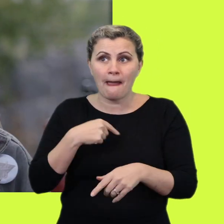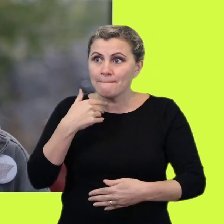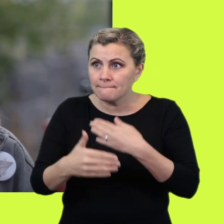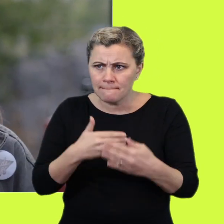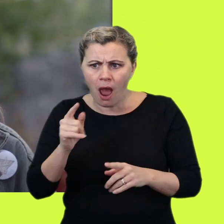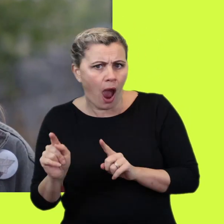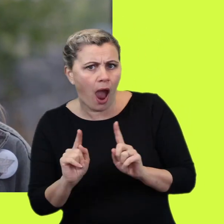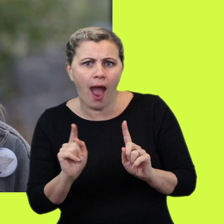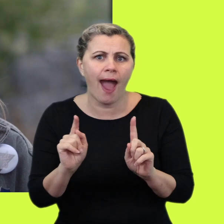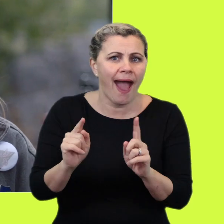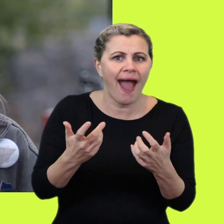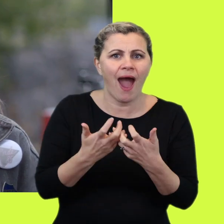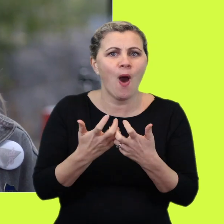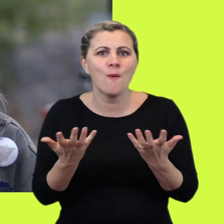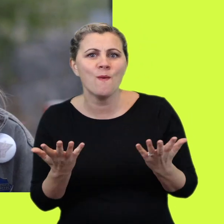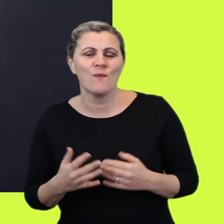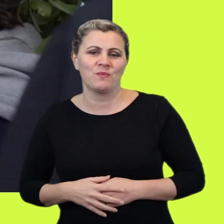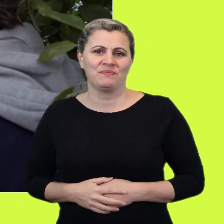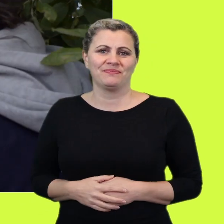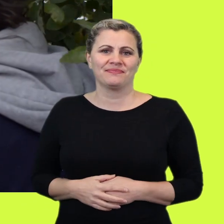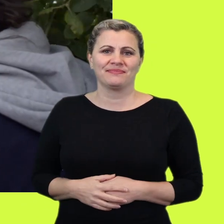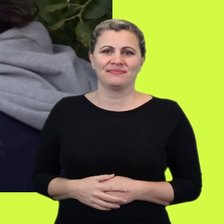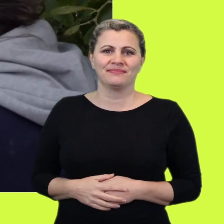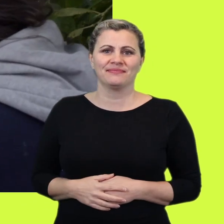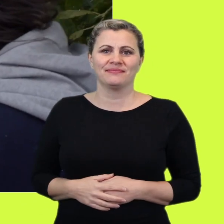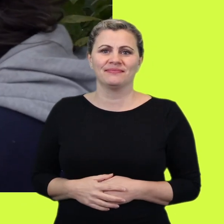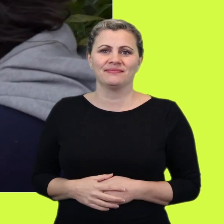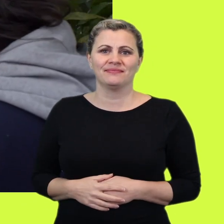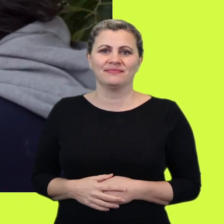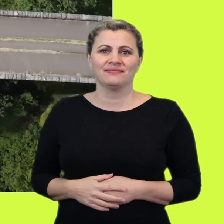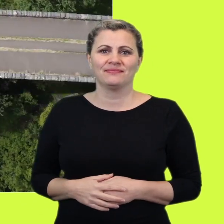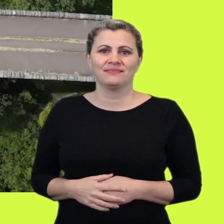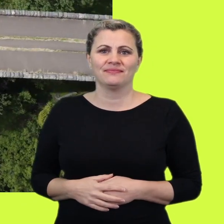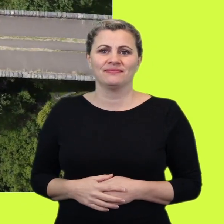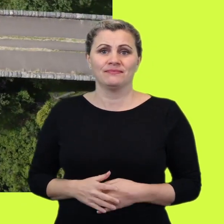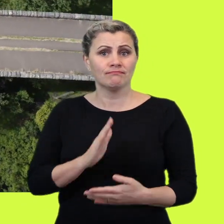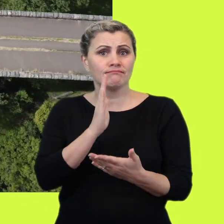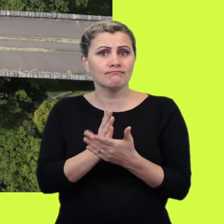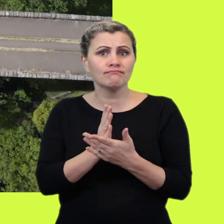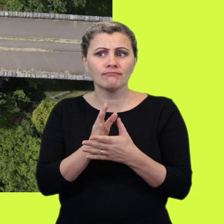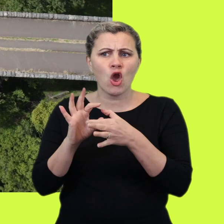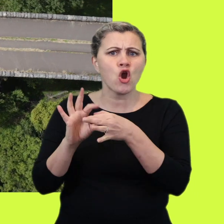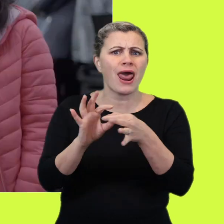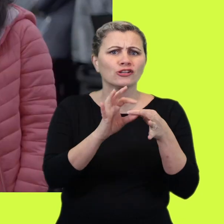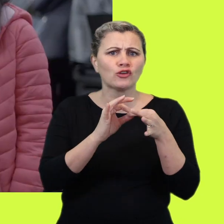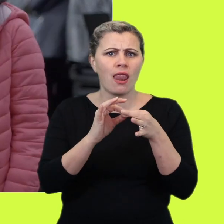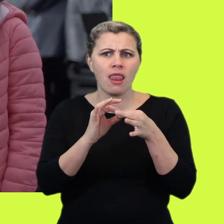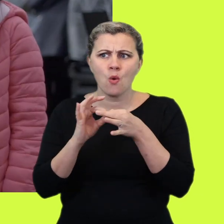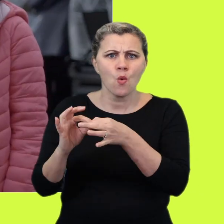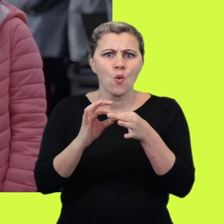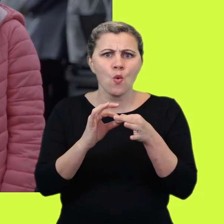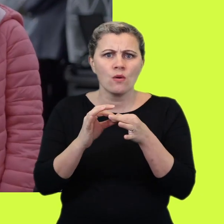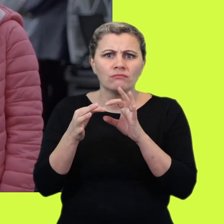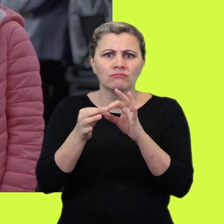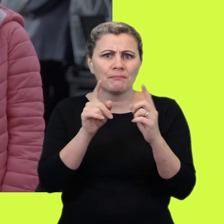dysgu mewn amgylchedd proffesiynol. They've built, genuinely built connections,